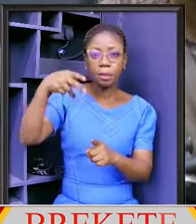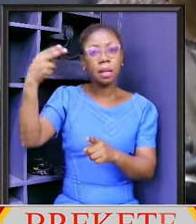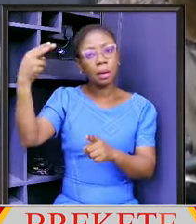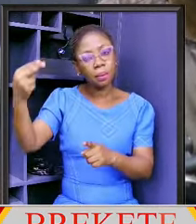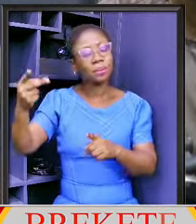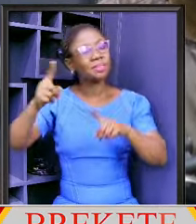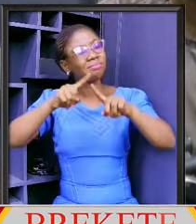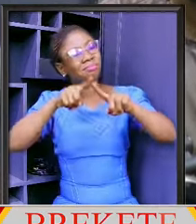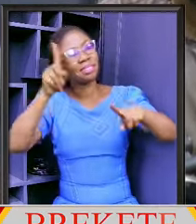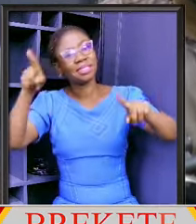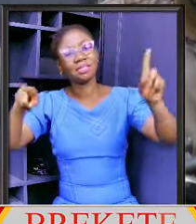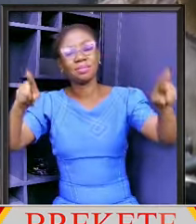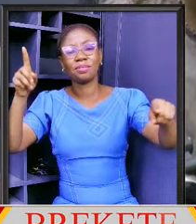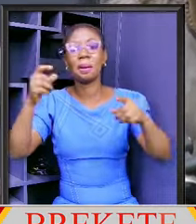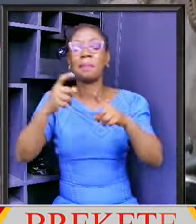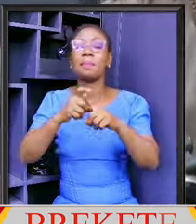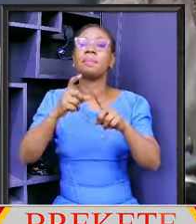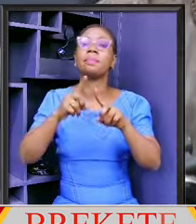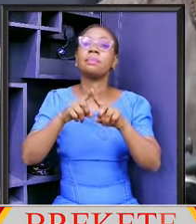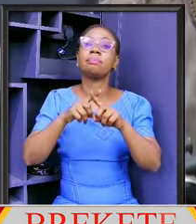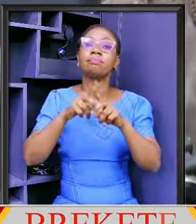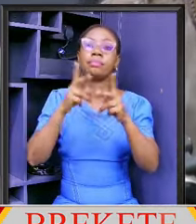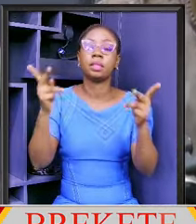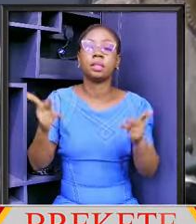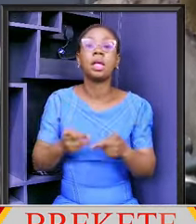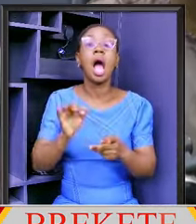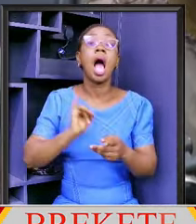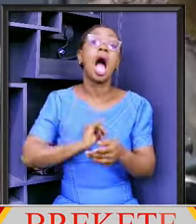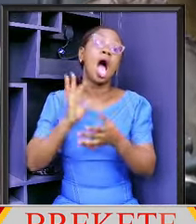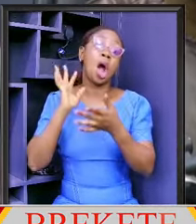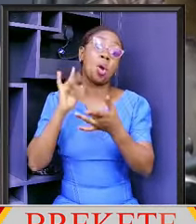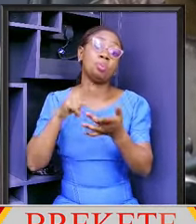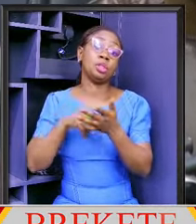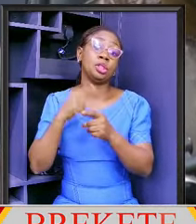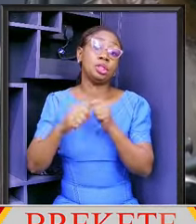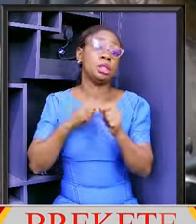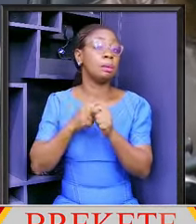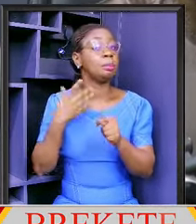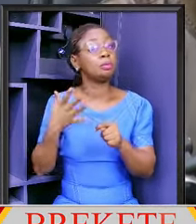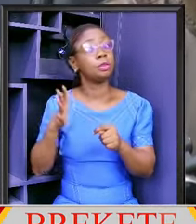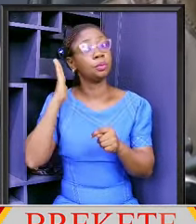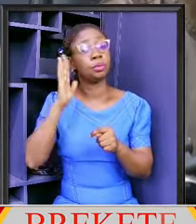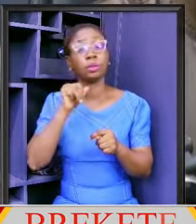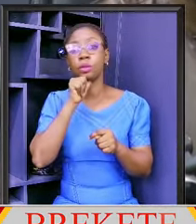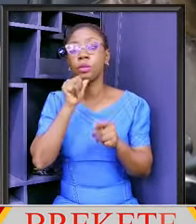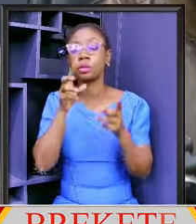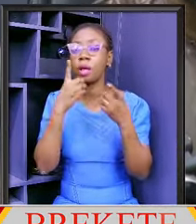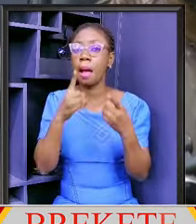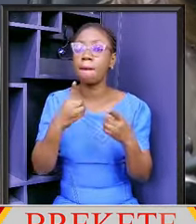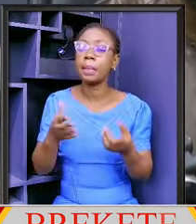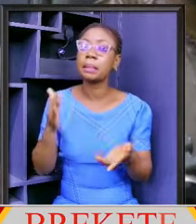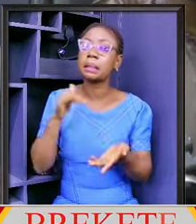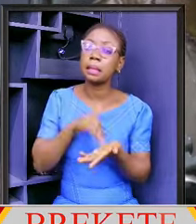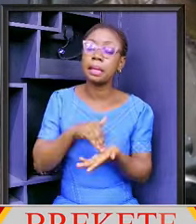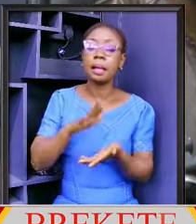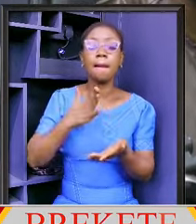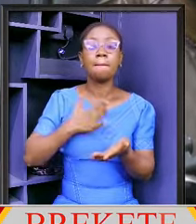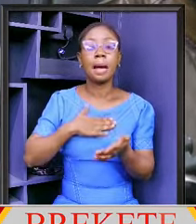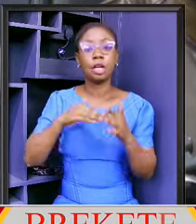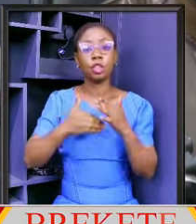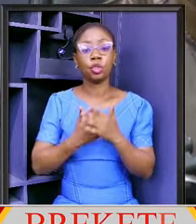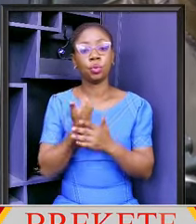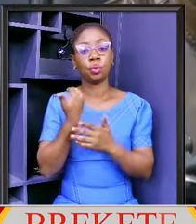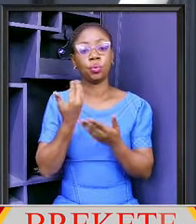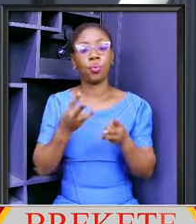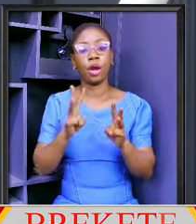beg. I just hope, say this kind thing no go repeat itself again. My style of new style of